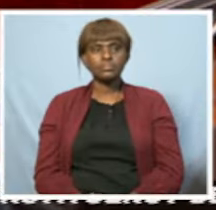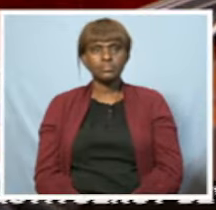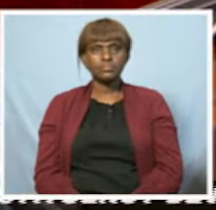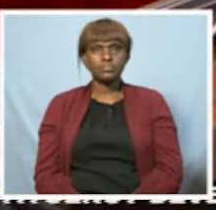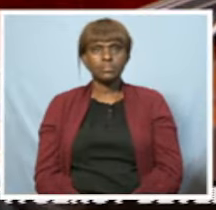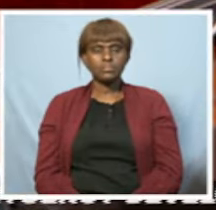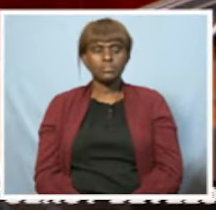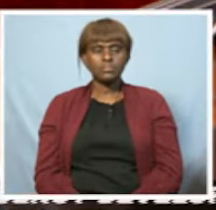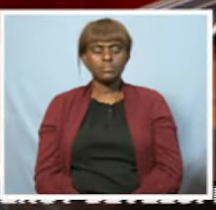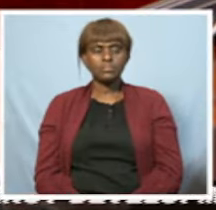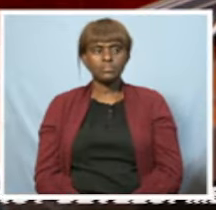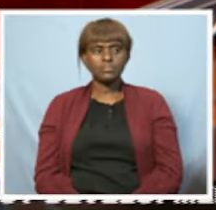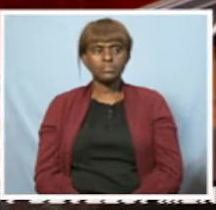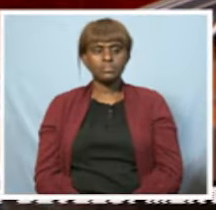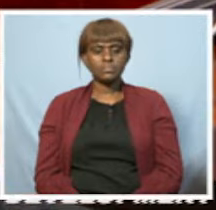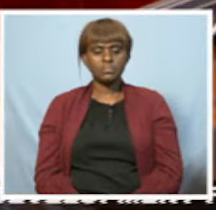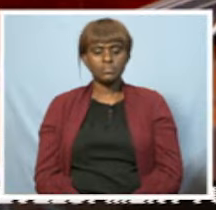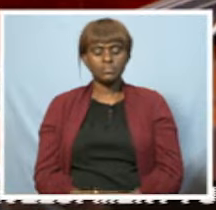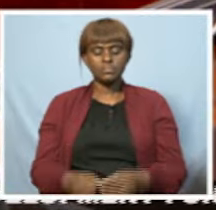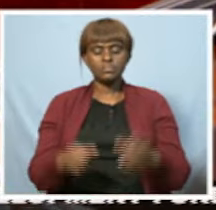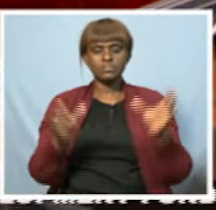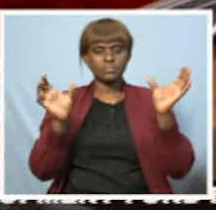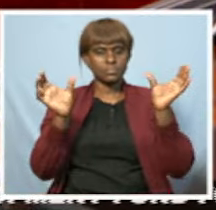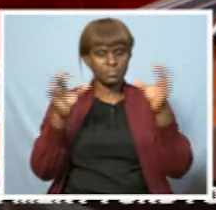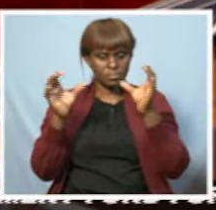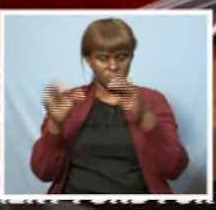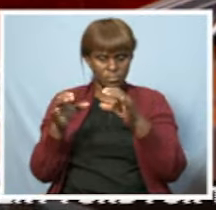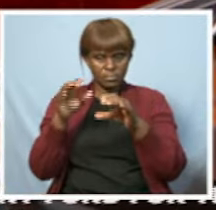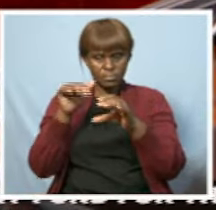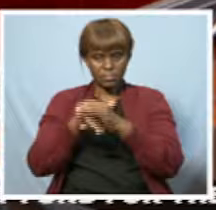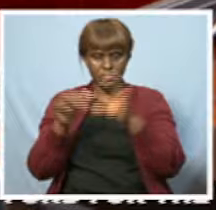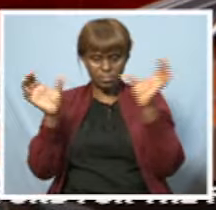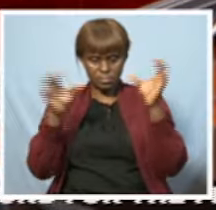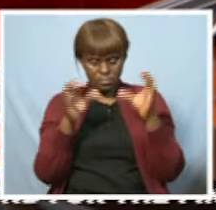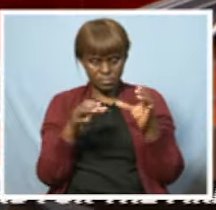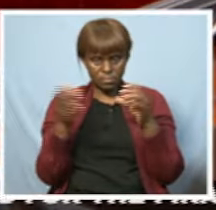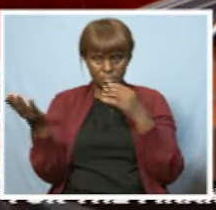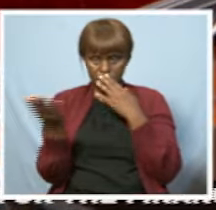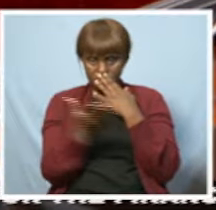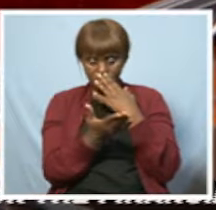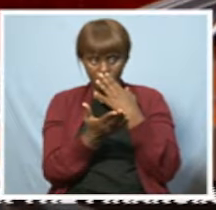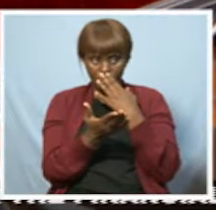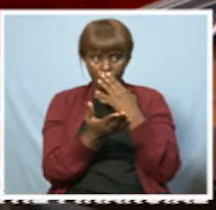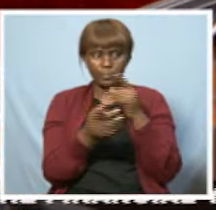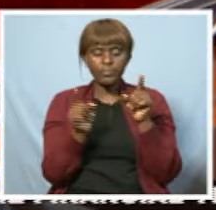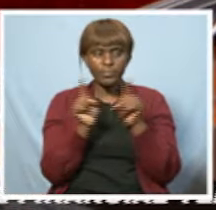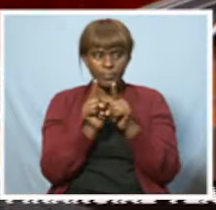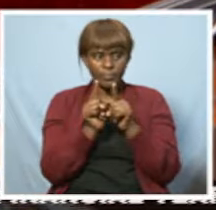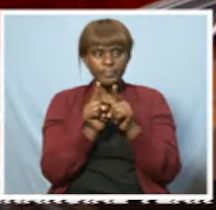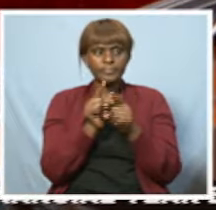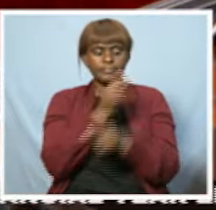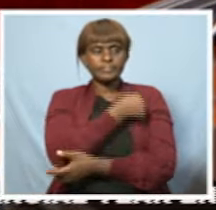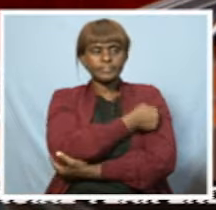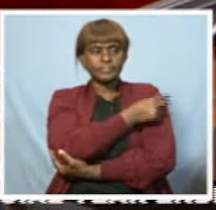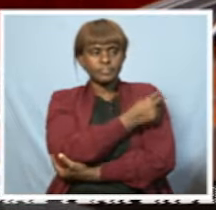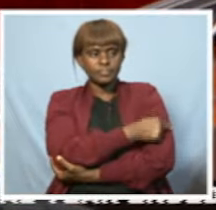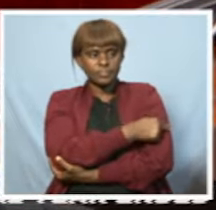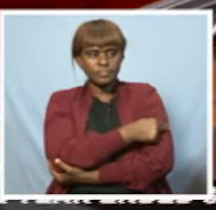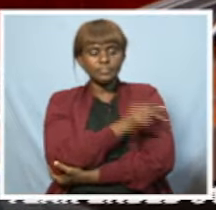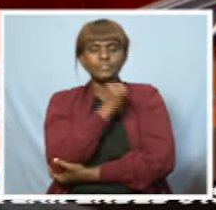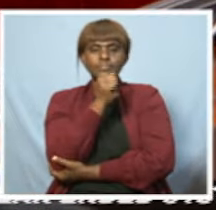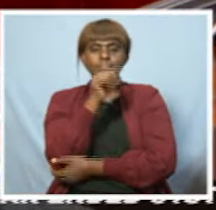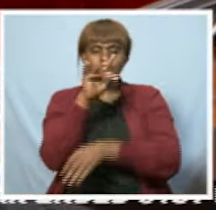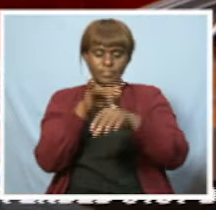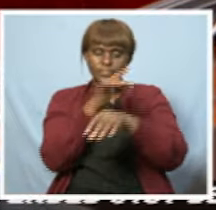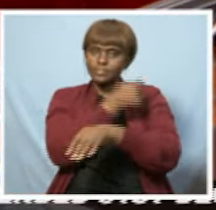So the tank is in between the community and the clinic, not at